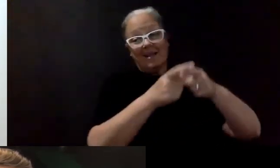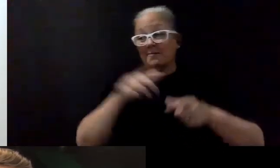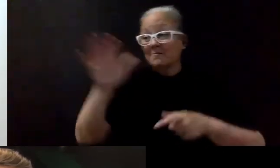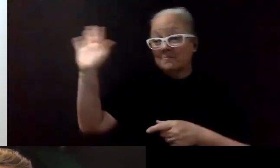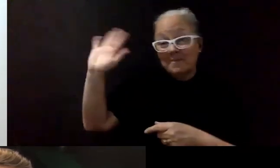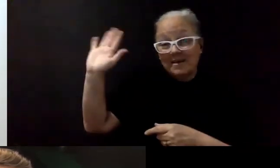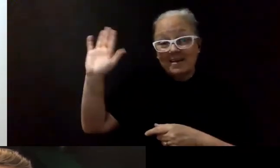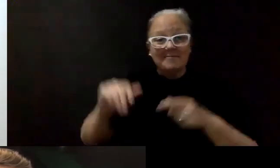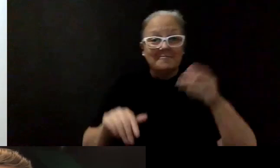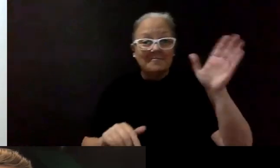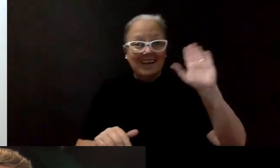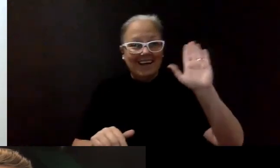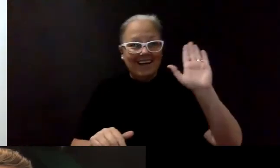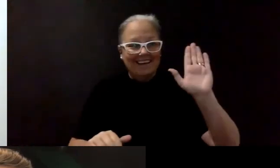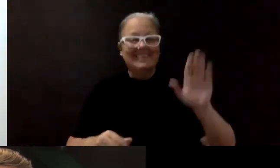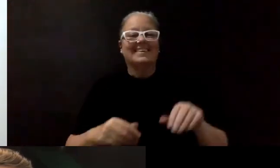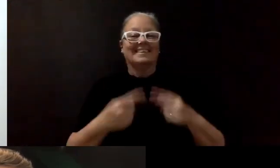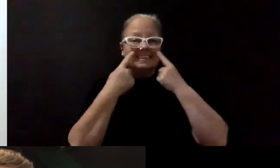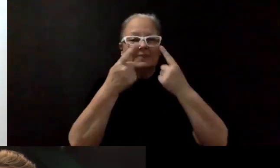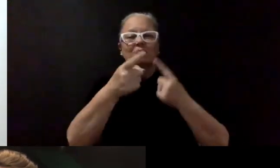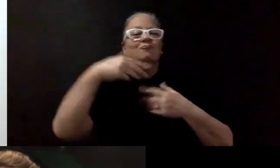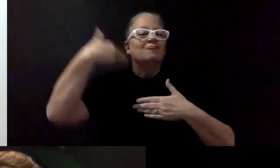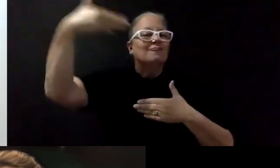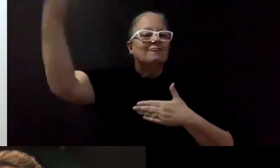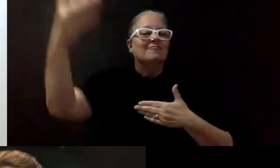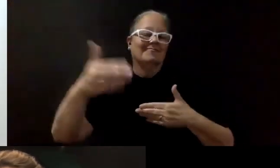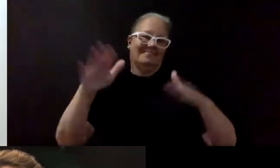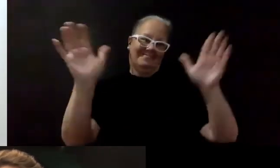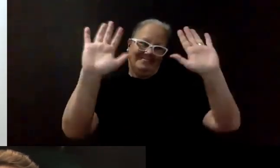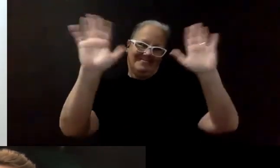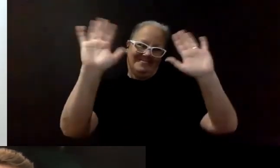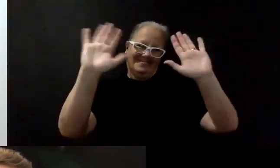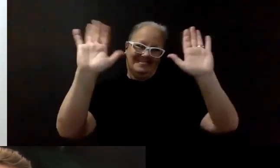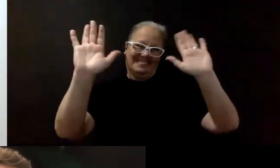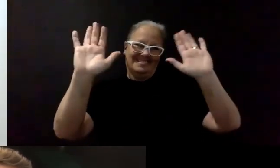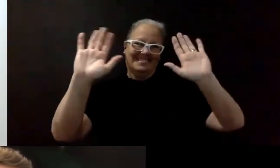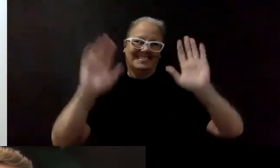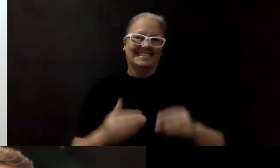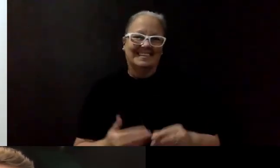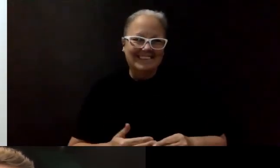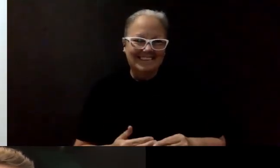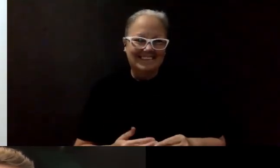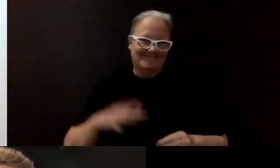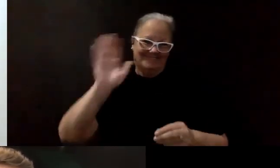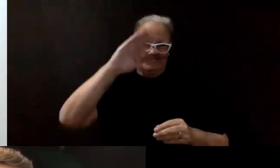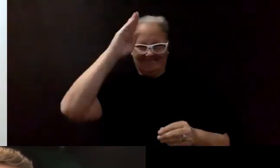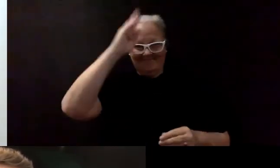Susan. See you very soon. See you later. Thank you so much. Thank you.